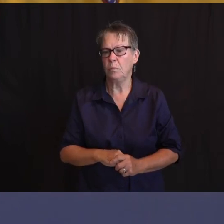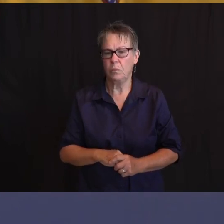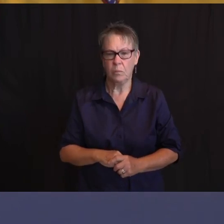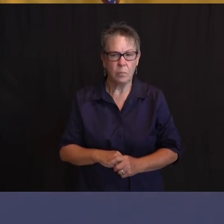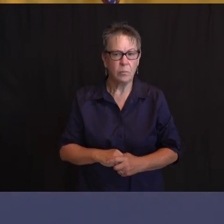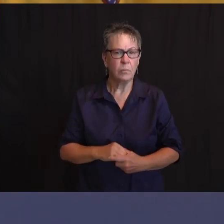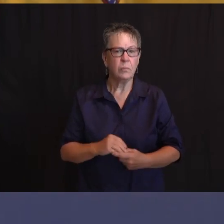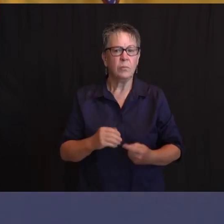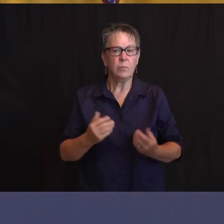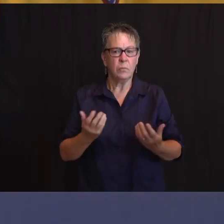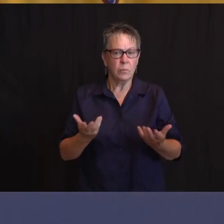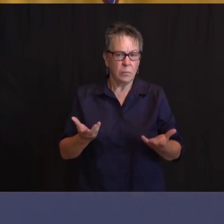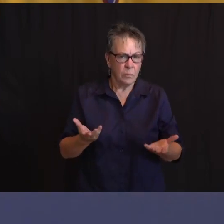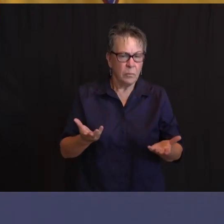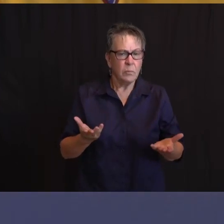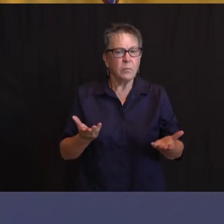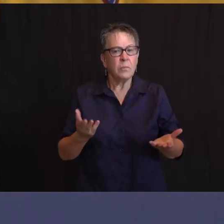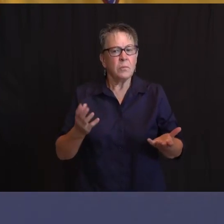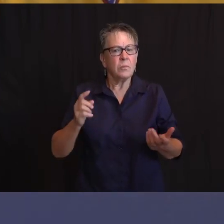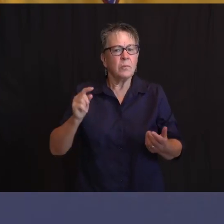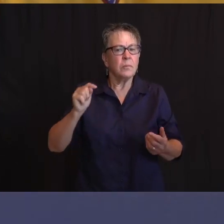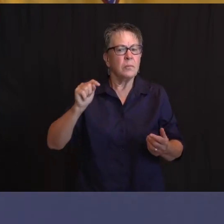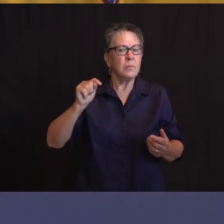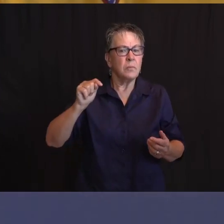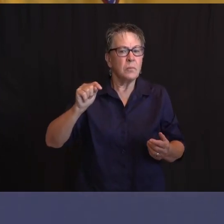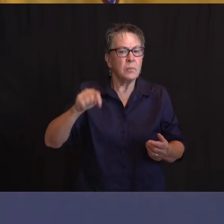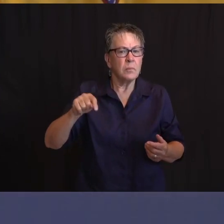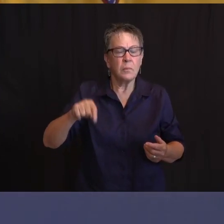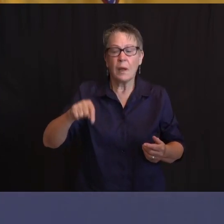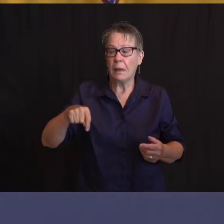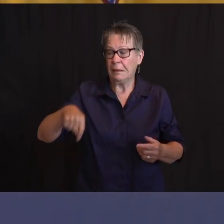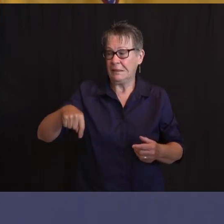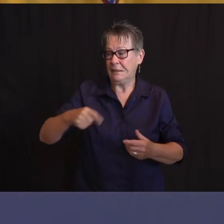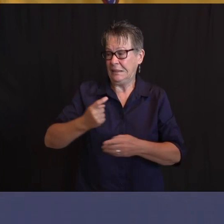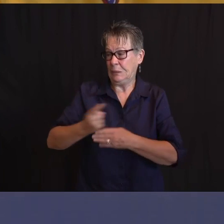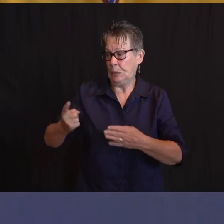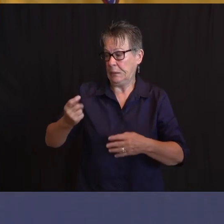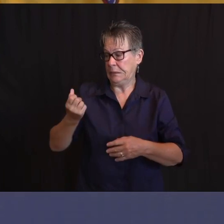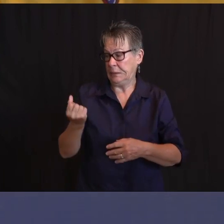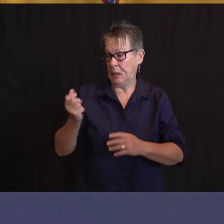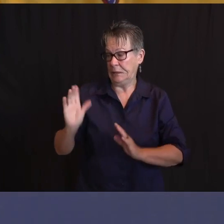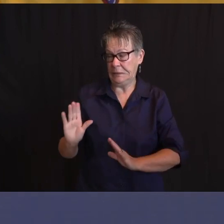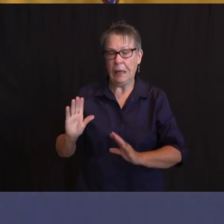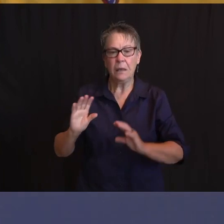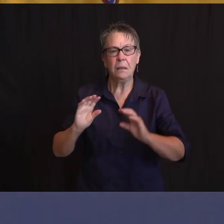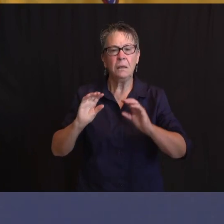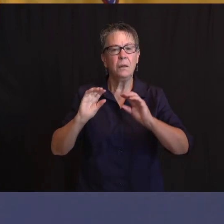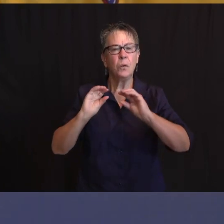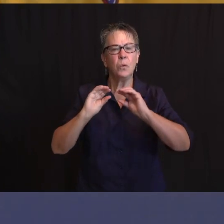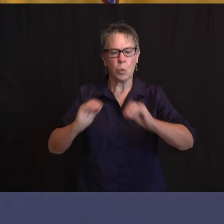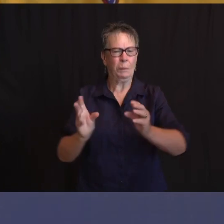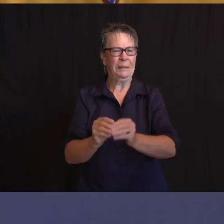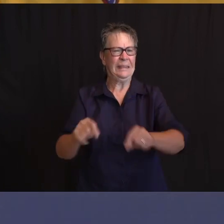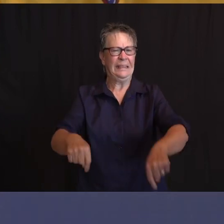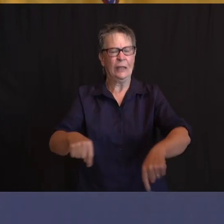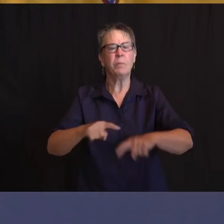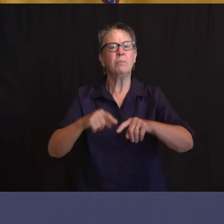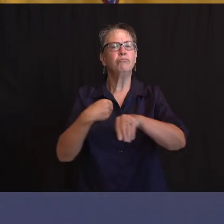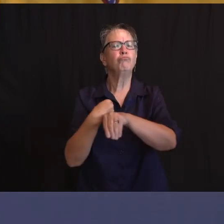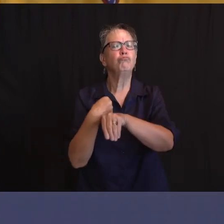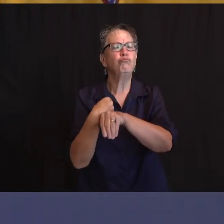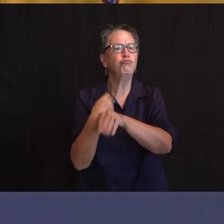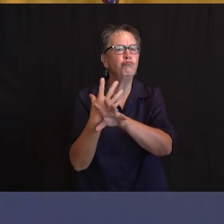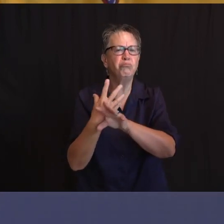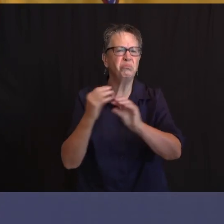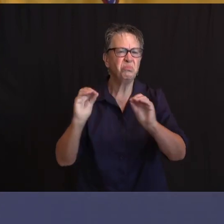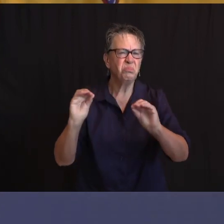over the weekend, unless there's a reason to get you live, and we reserve that right if we think it's meaningful.